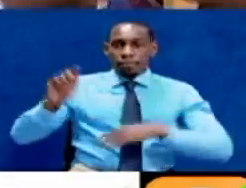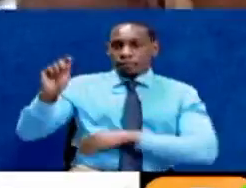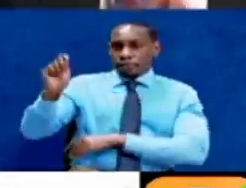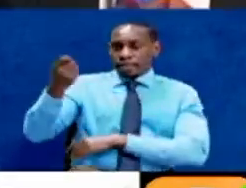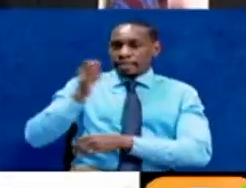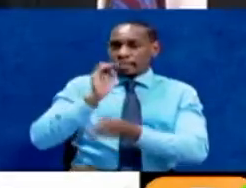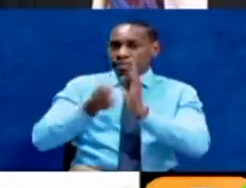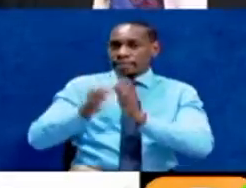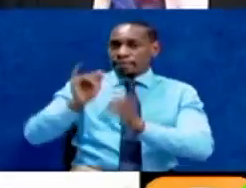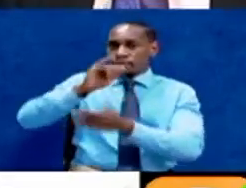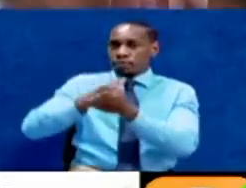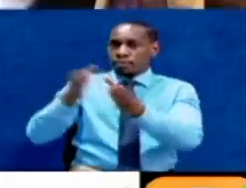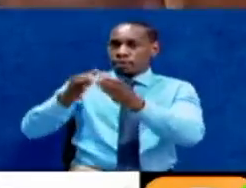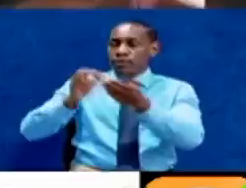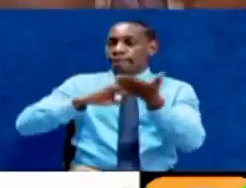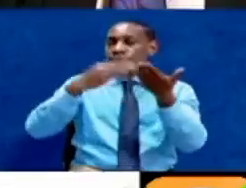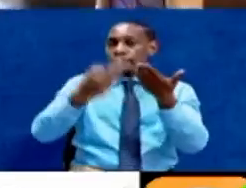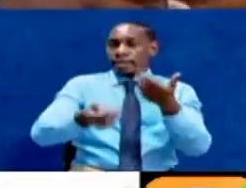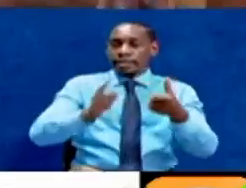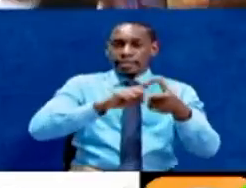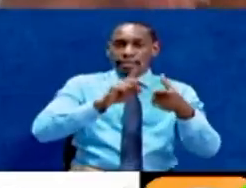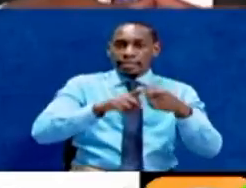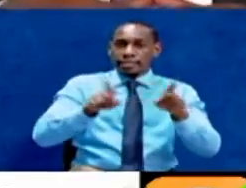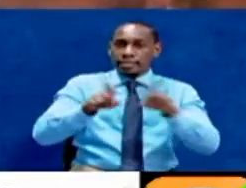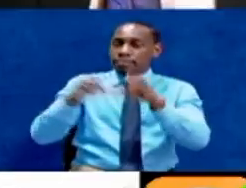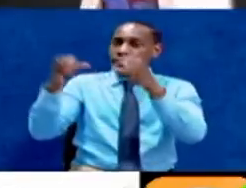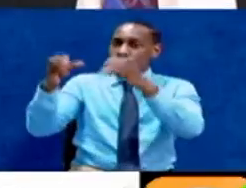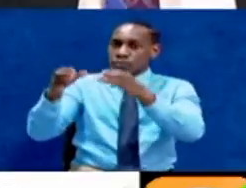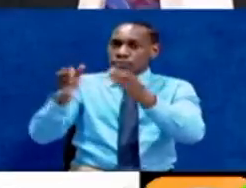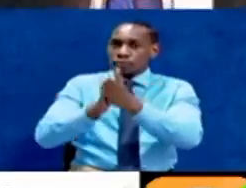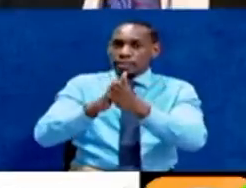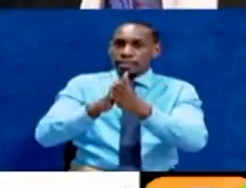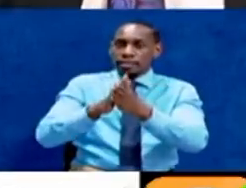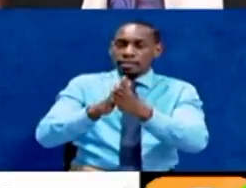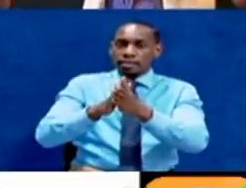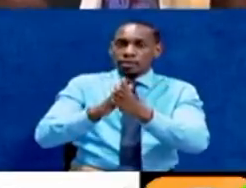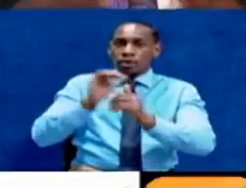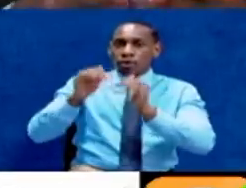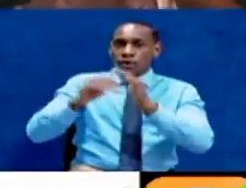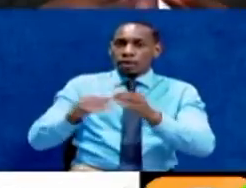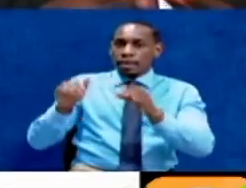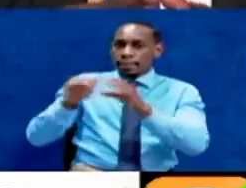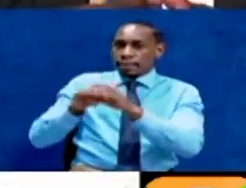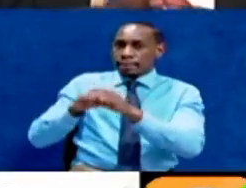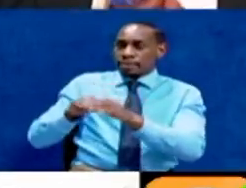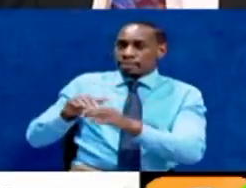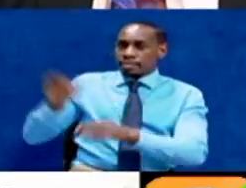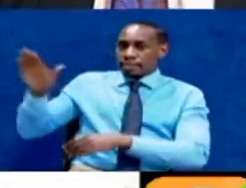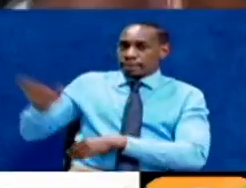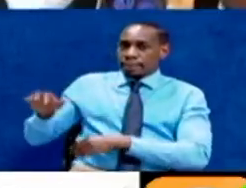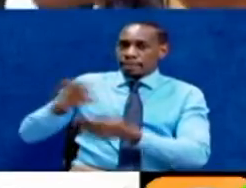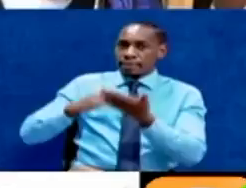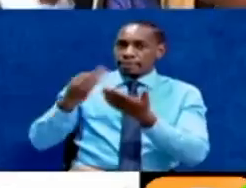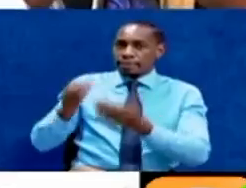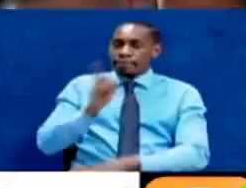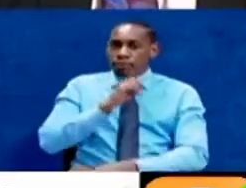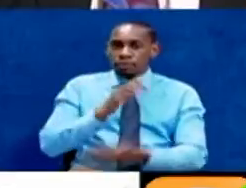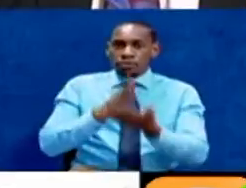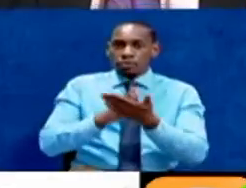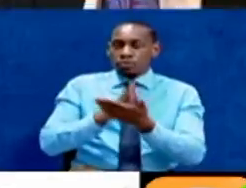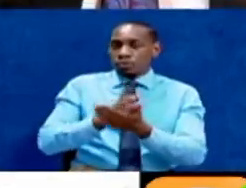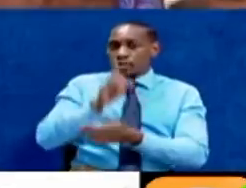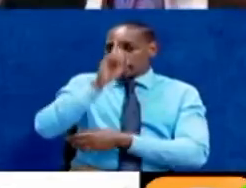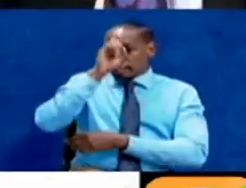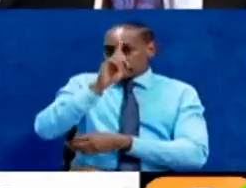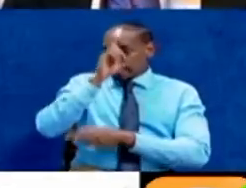if Jubilee was to fail, then it is a party with all the 179 members of parliament that will have failed. And it will be a serious